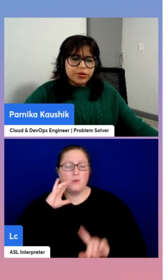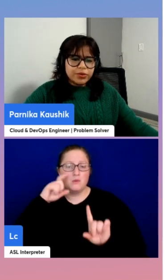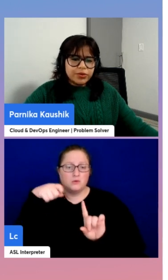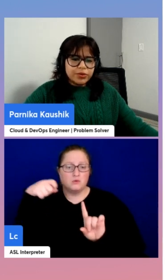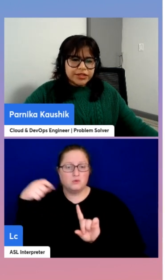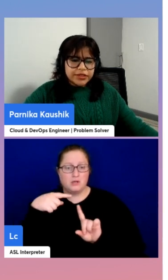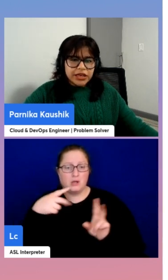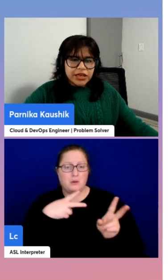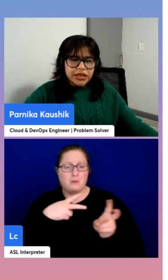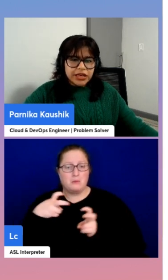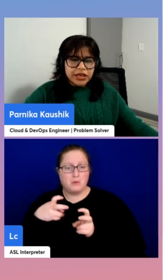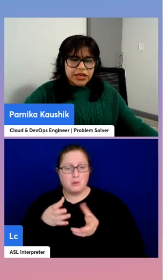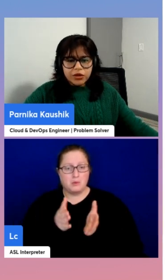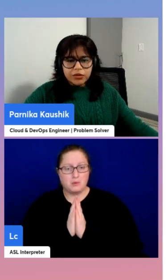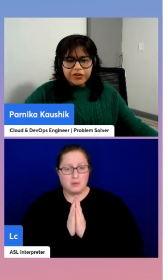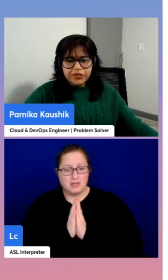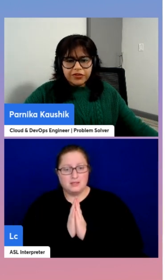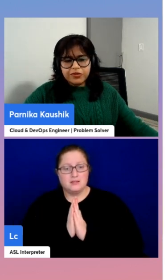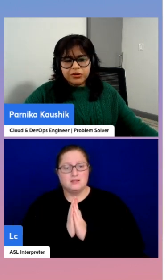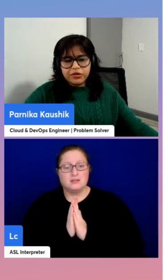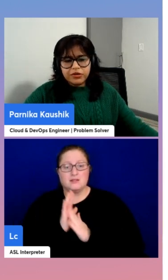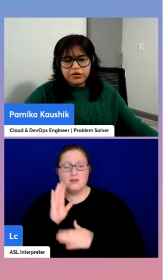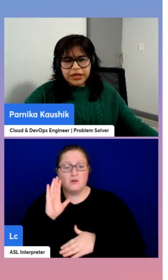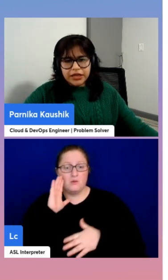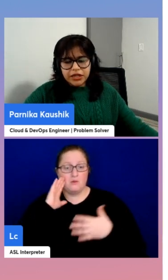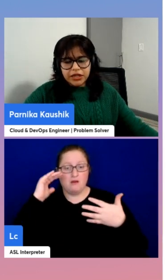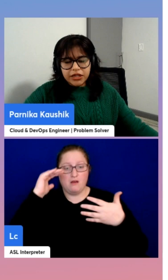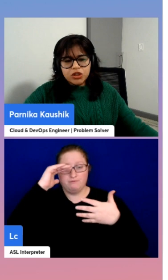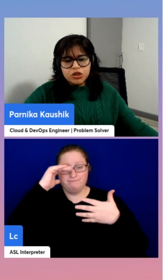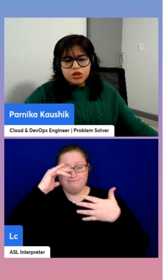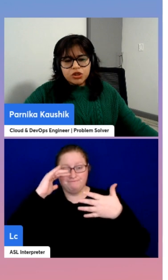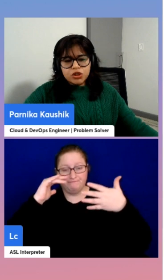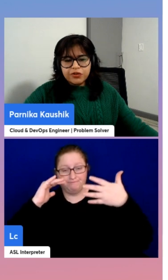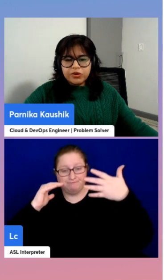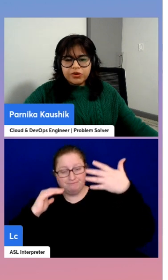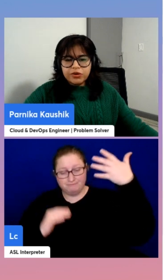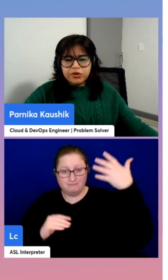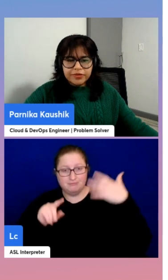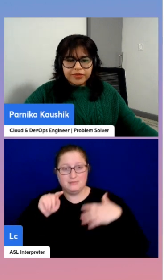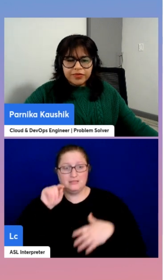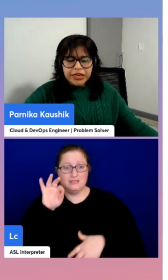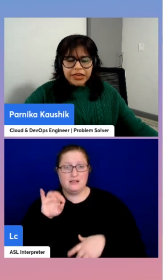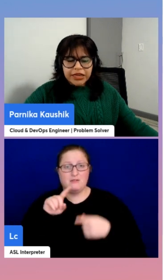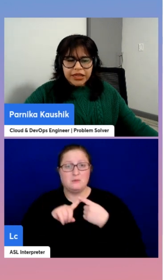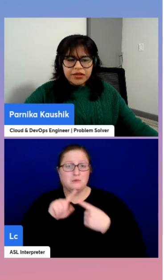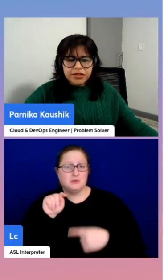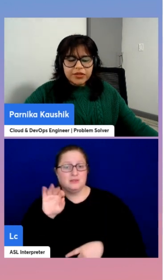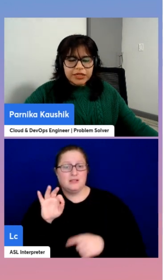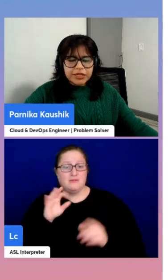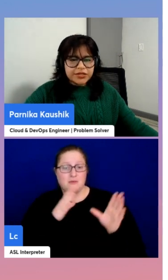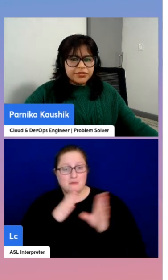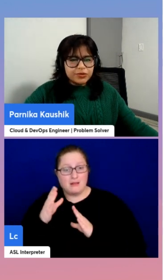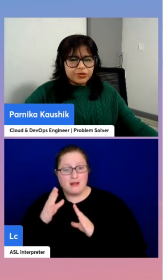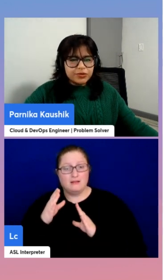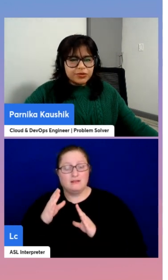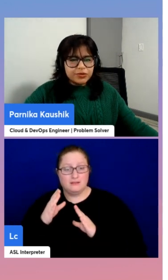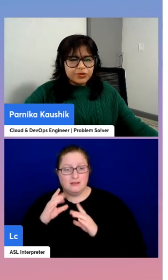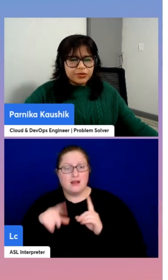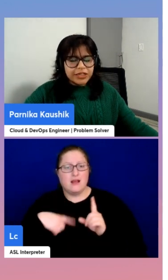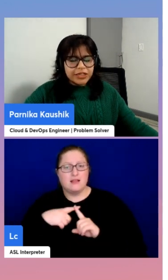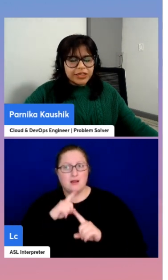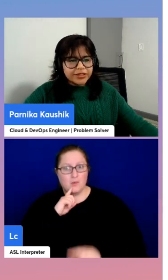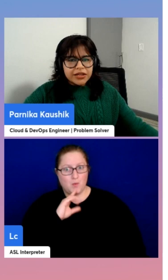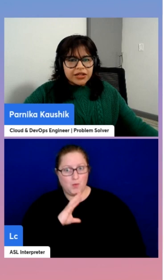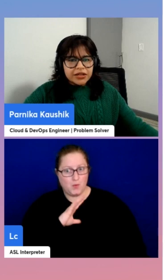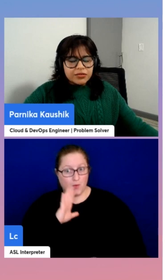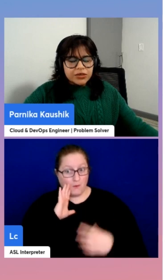a pull request. It goes all the way from Terraform init to Terraform plan. And then there's something really cool that